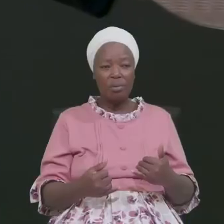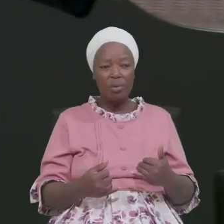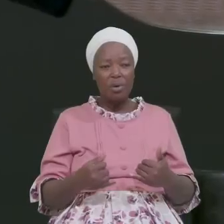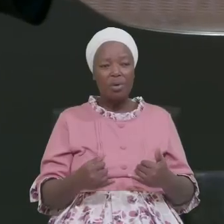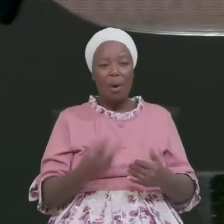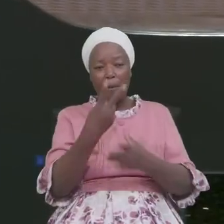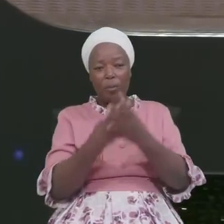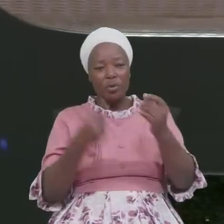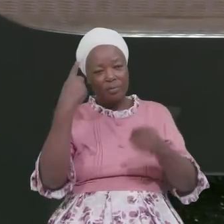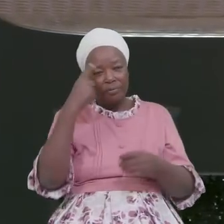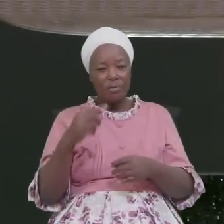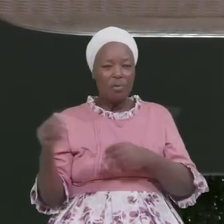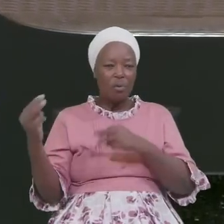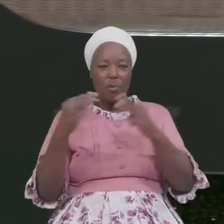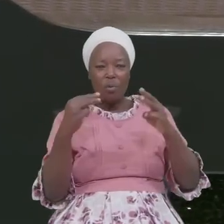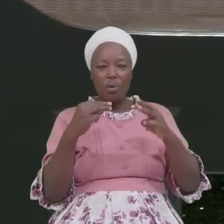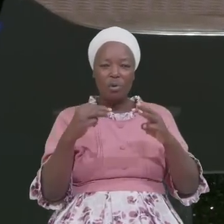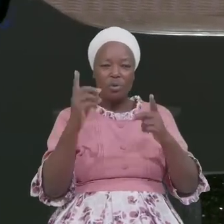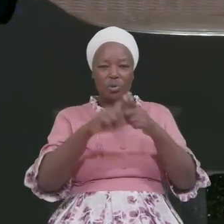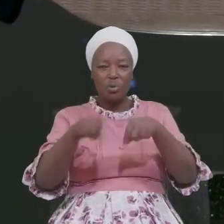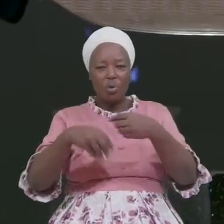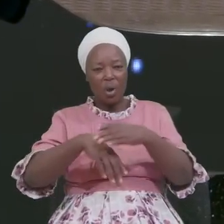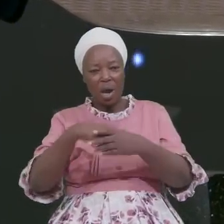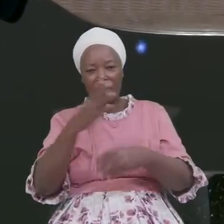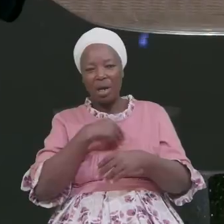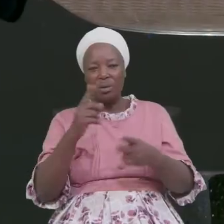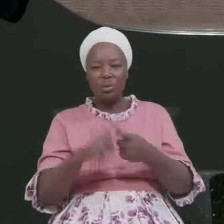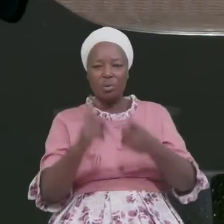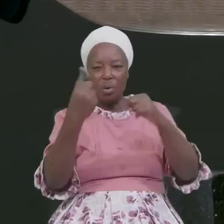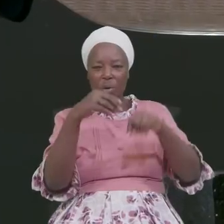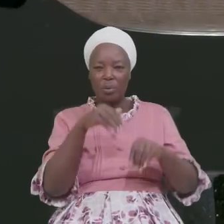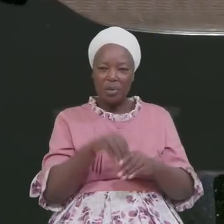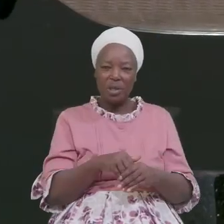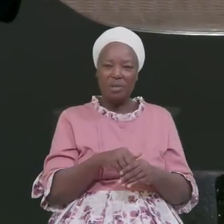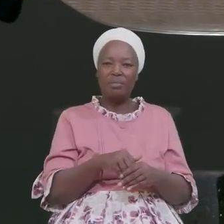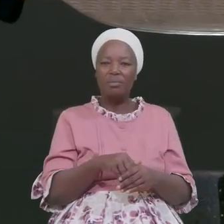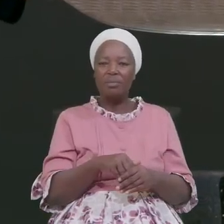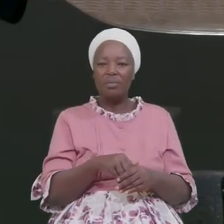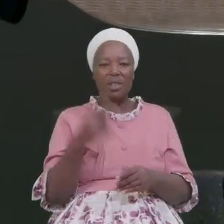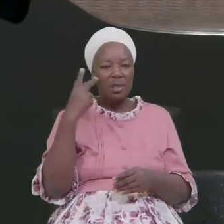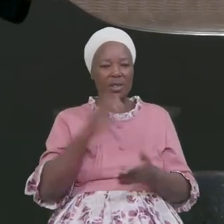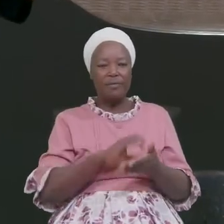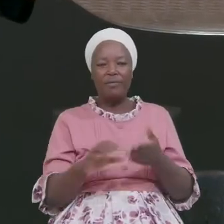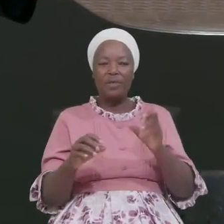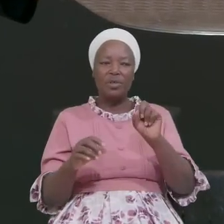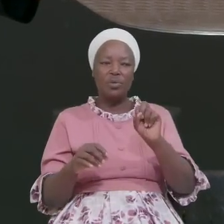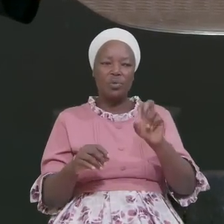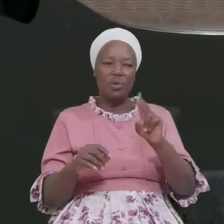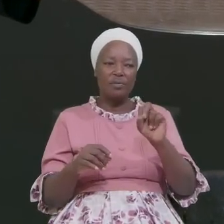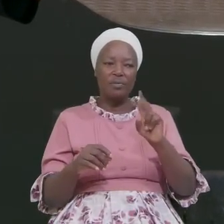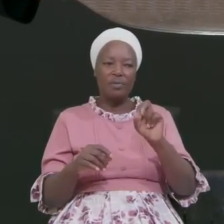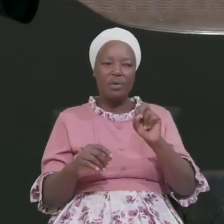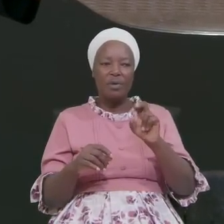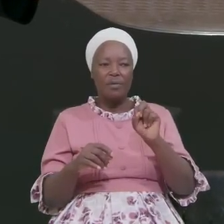for war, to go out, and to come in. Look at verse 12. In